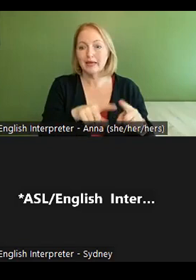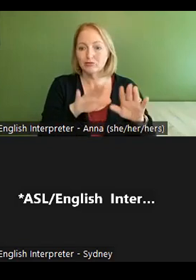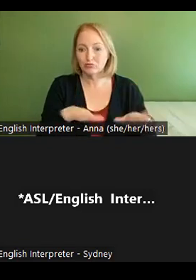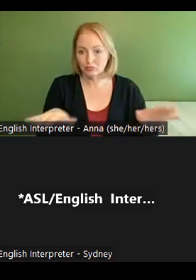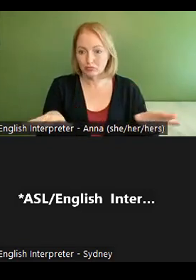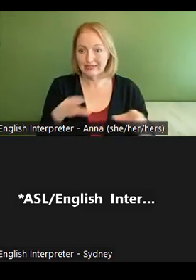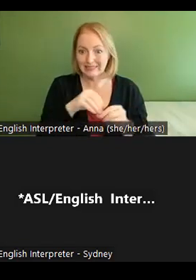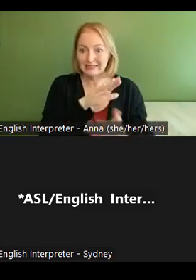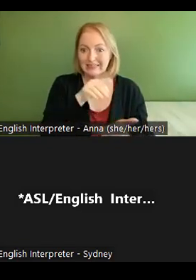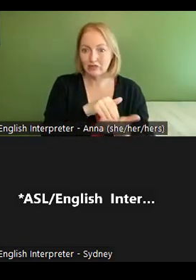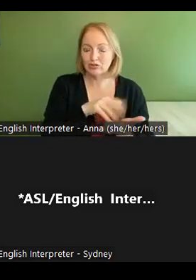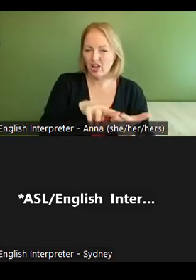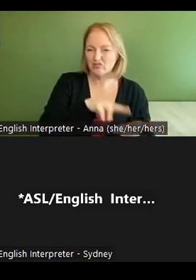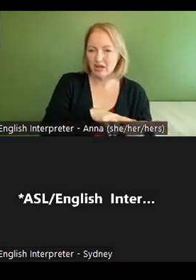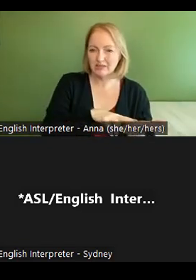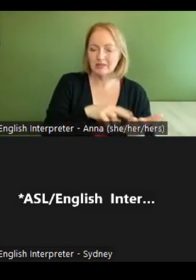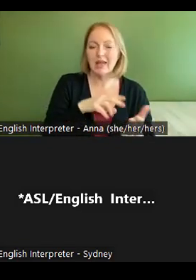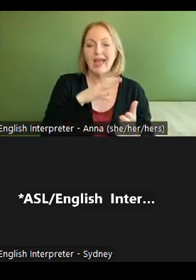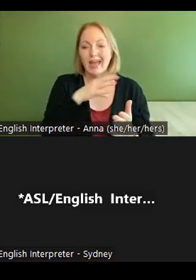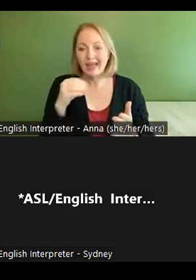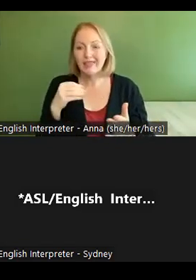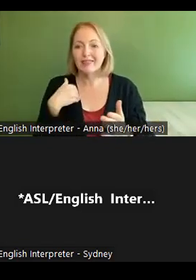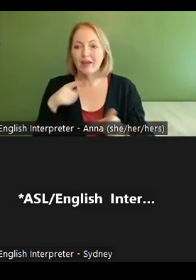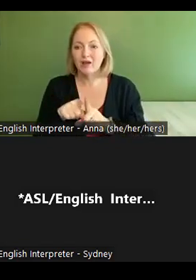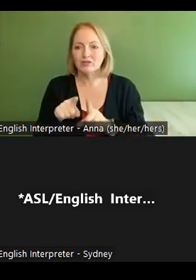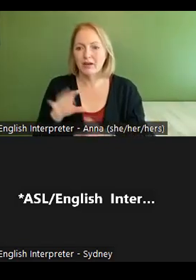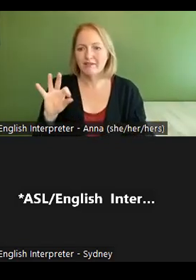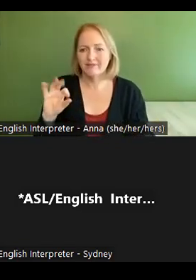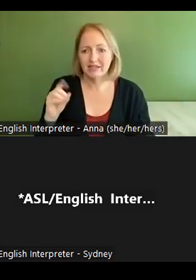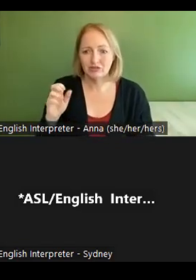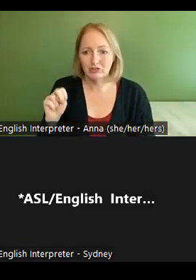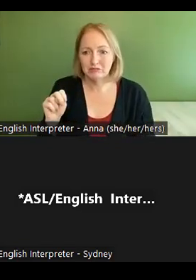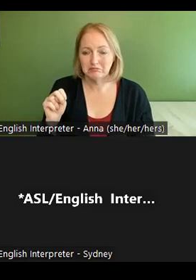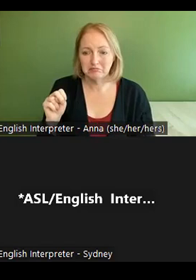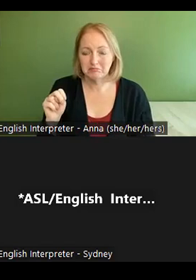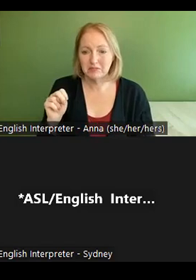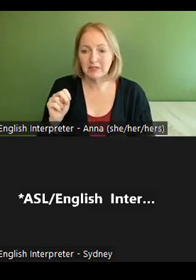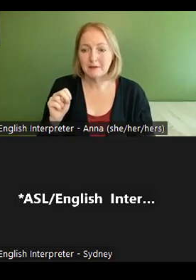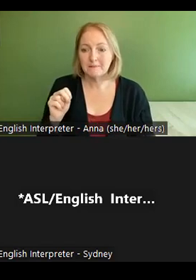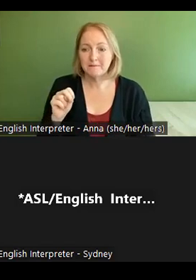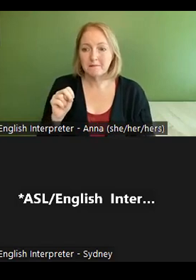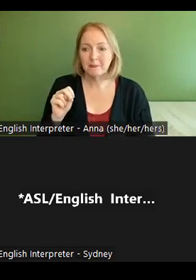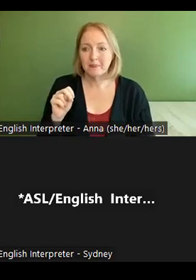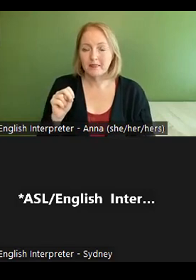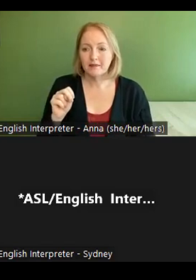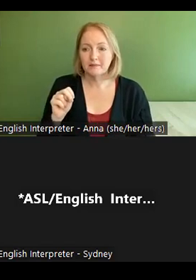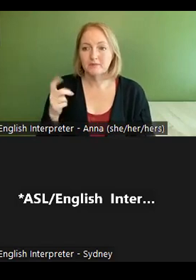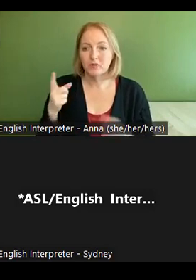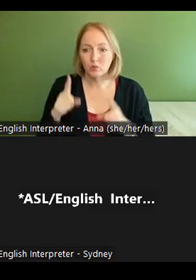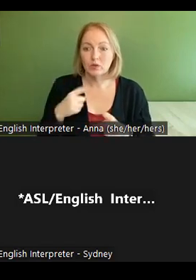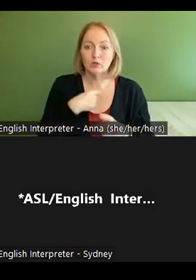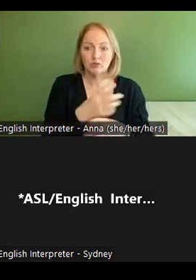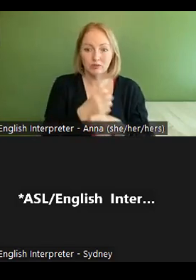children or contracts, and they also have a fetch-in, right? So what happens is that when we